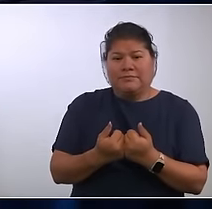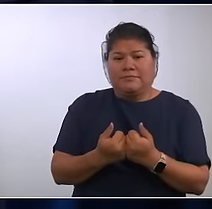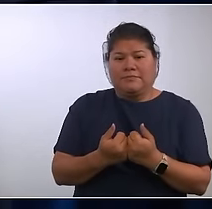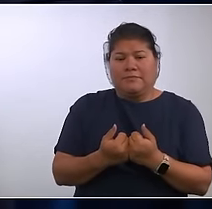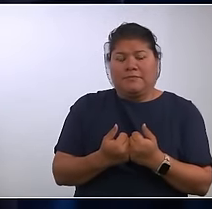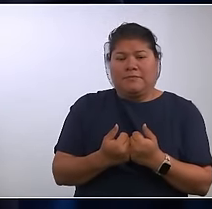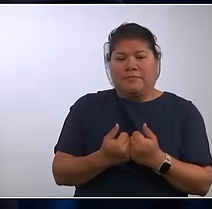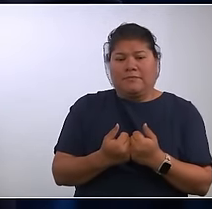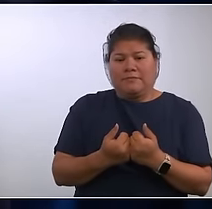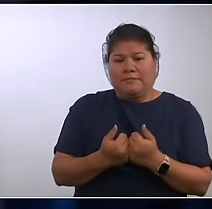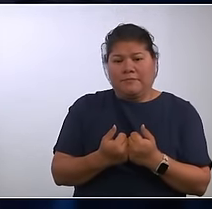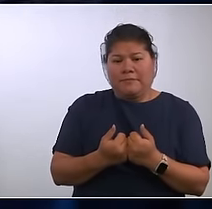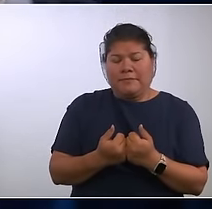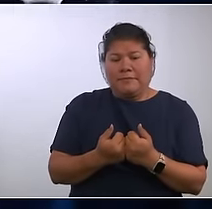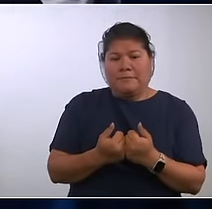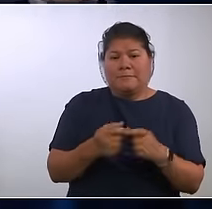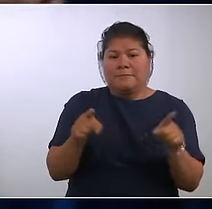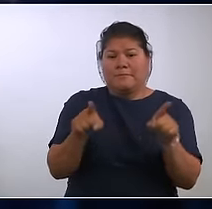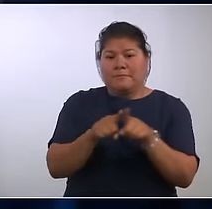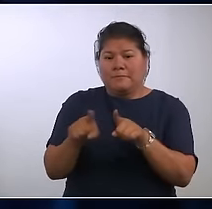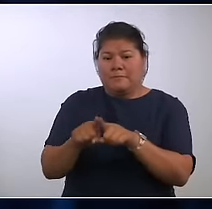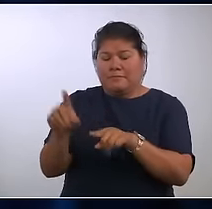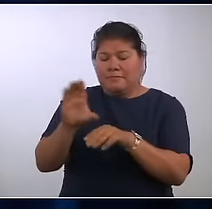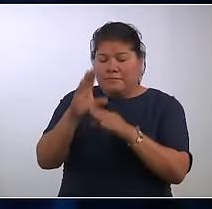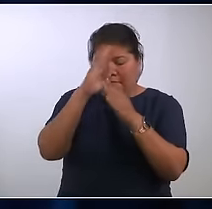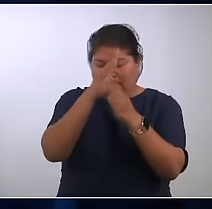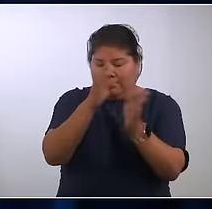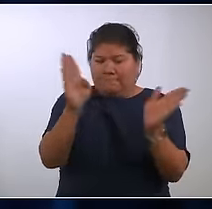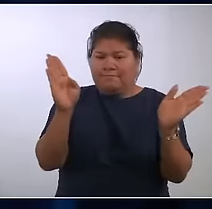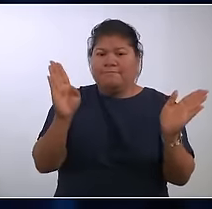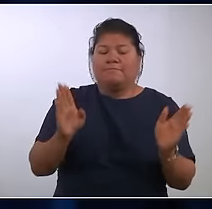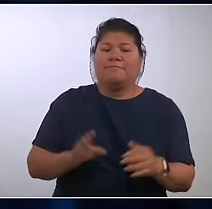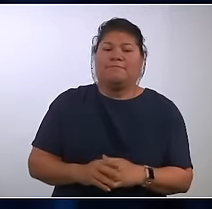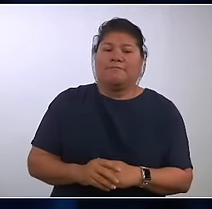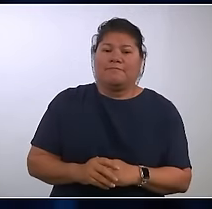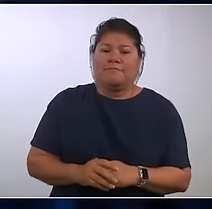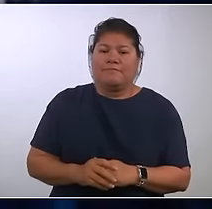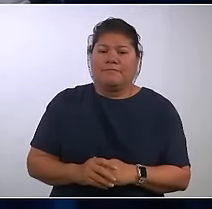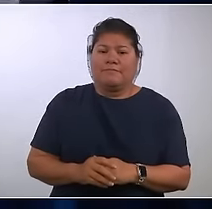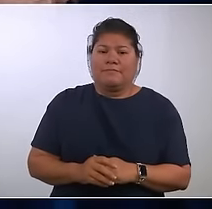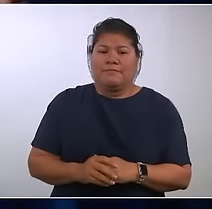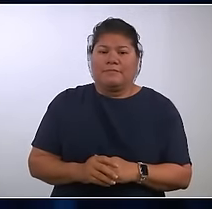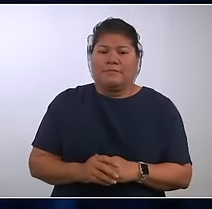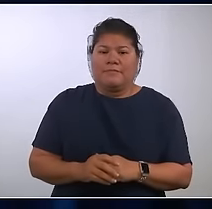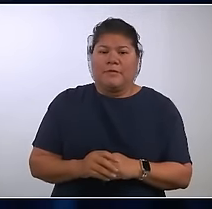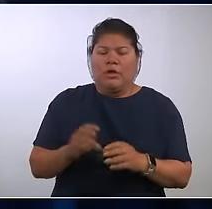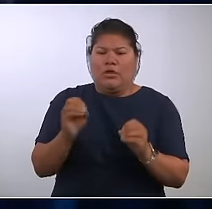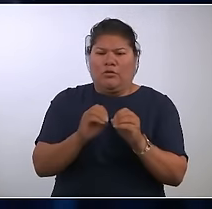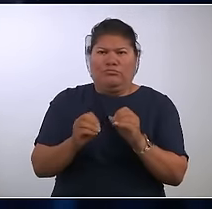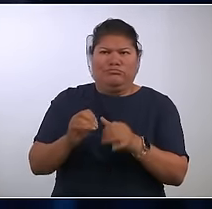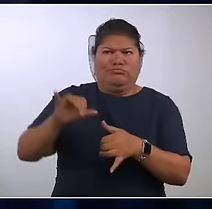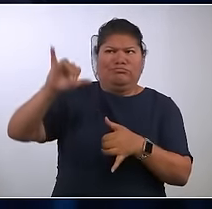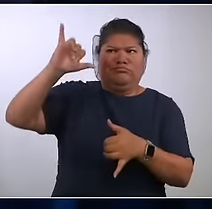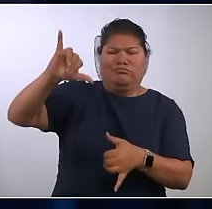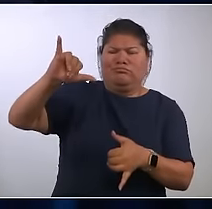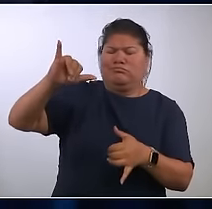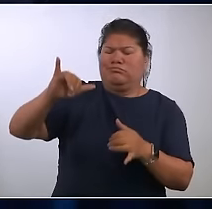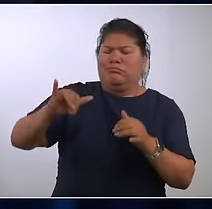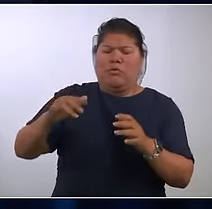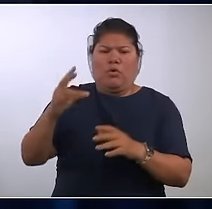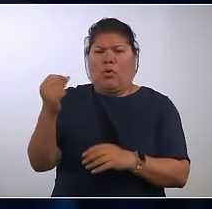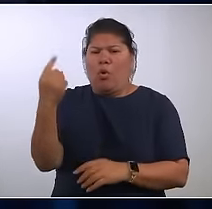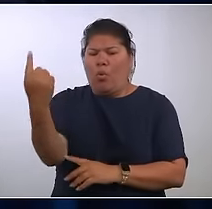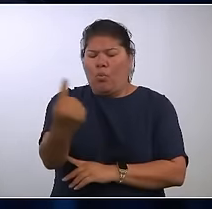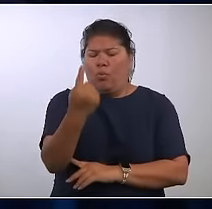leaders in the Apostolic Assembly. Y de la Iglesia en general. And of the church in general. No hay gigantes. There are no giants.